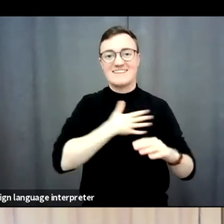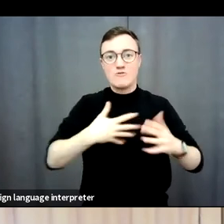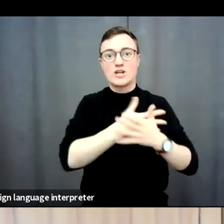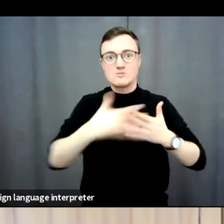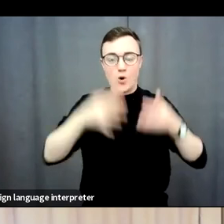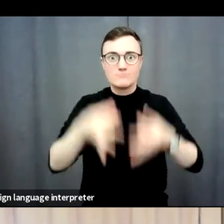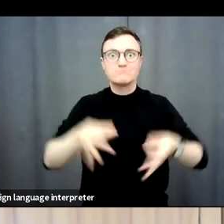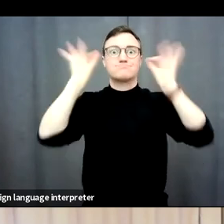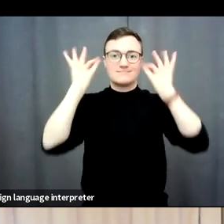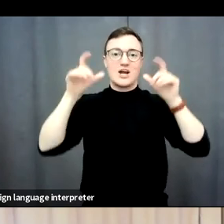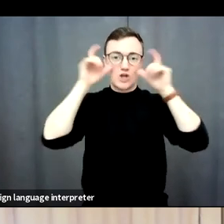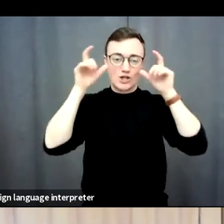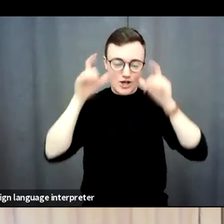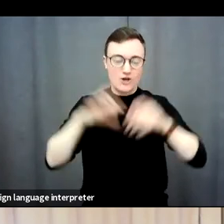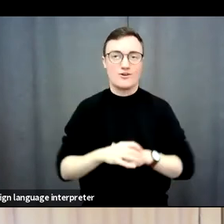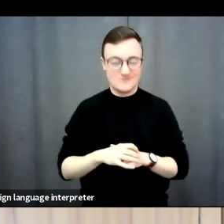why don't they come to this